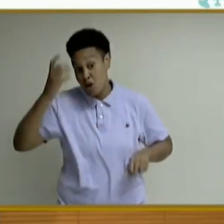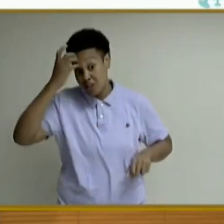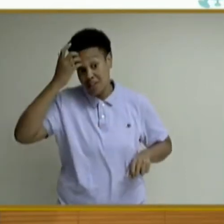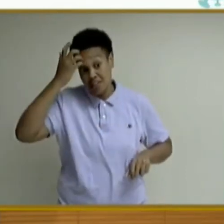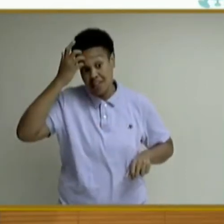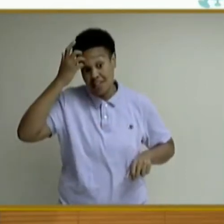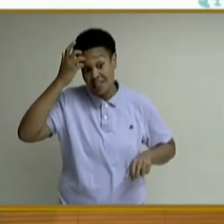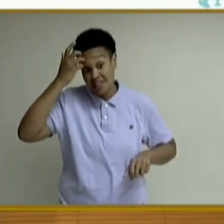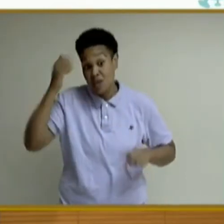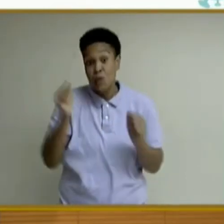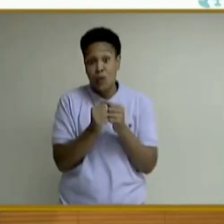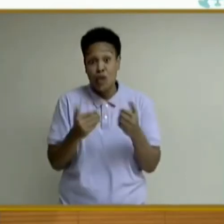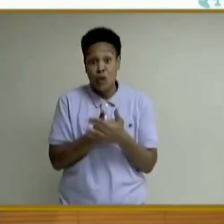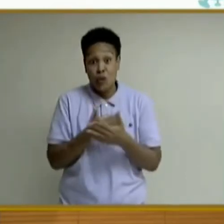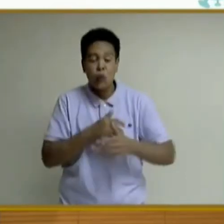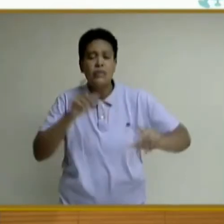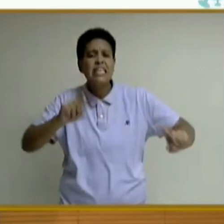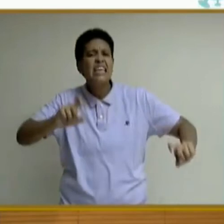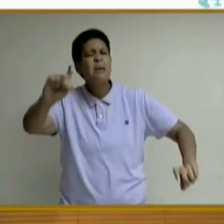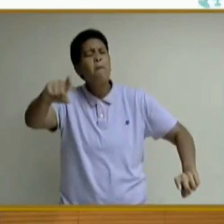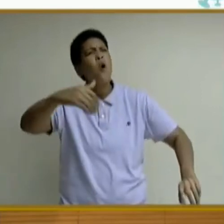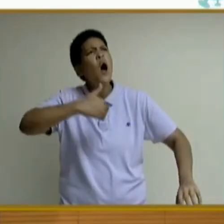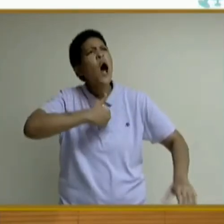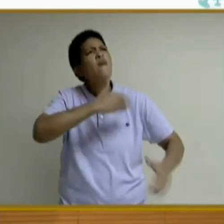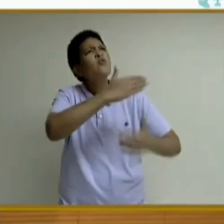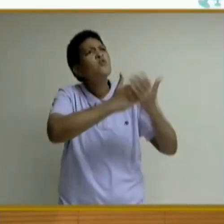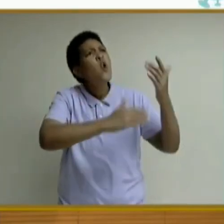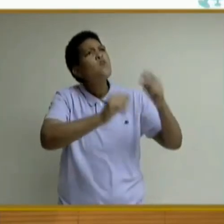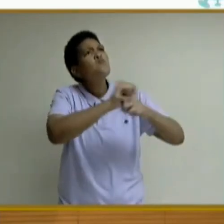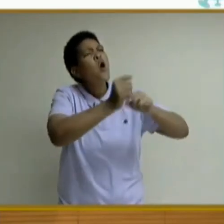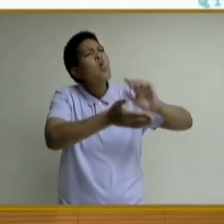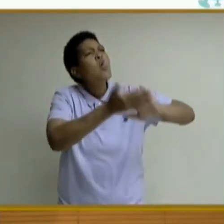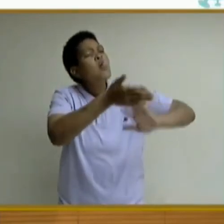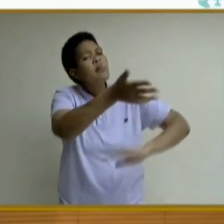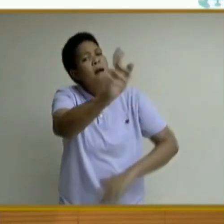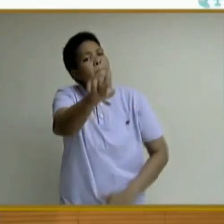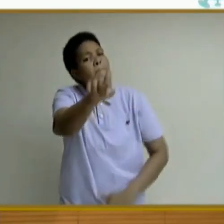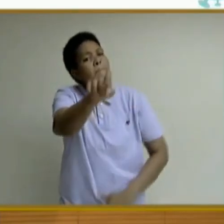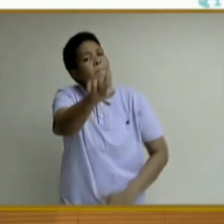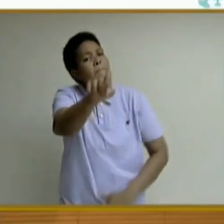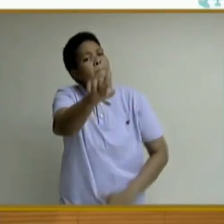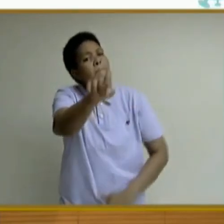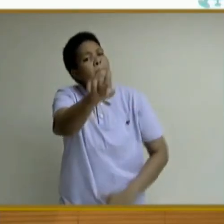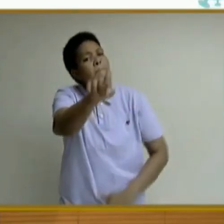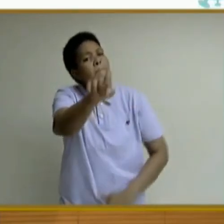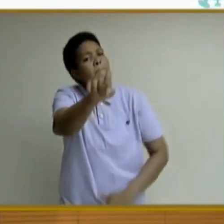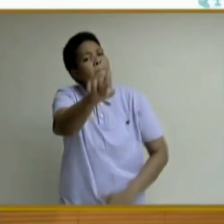new test, there has to be a certain amount of training. So we are going to begin